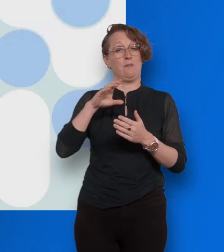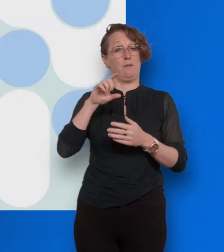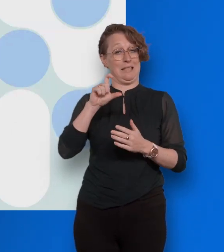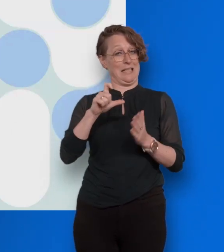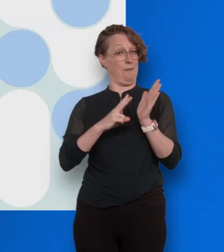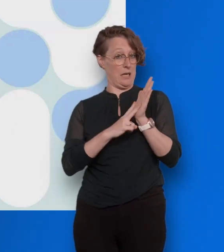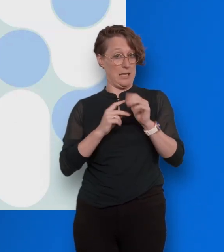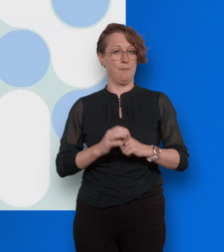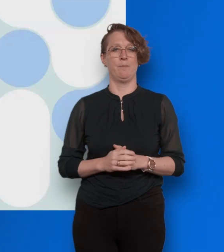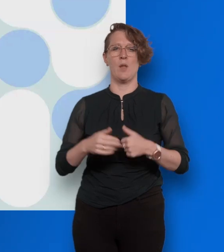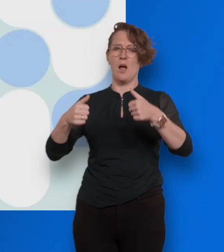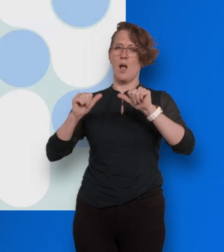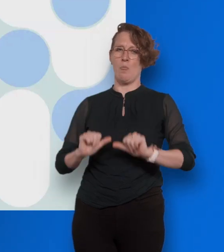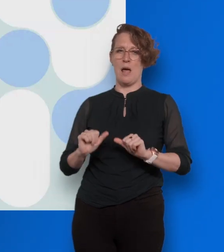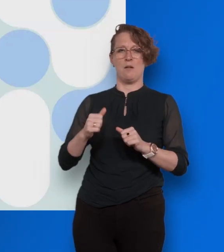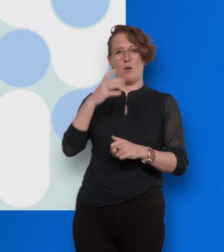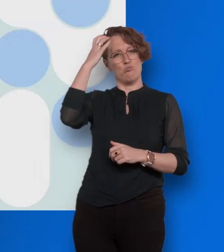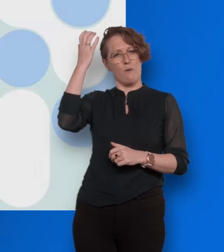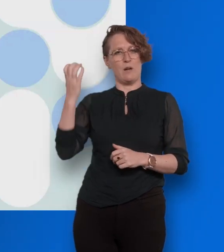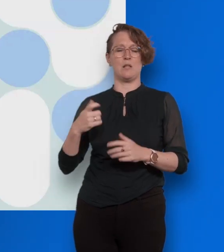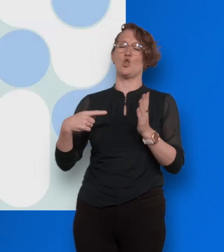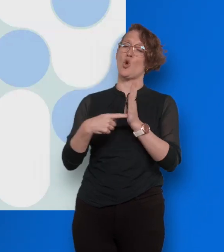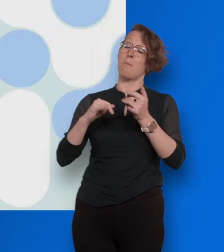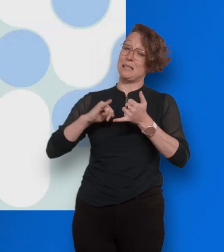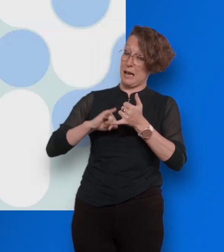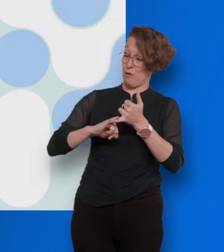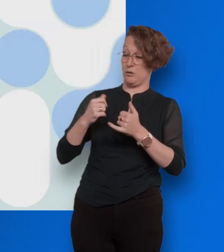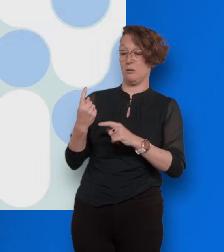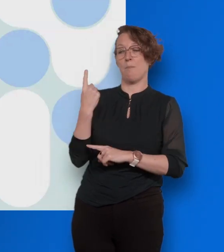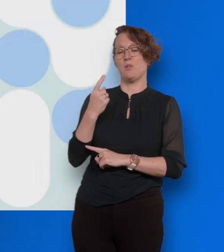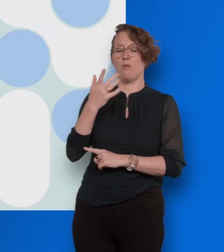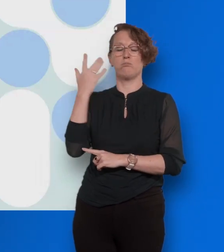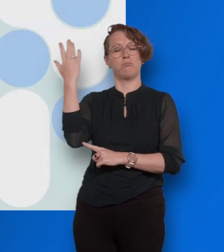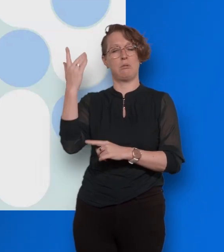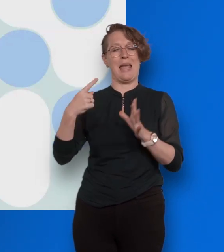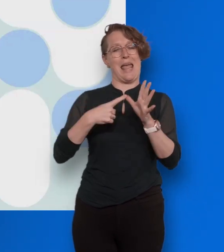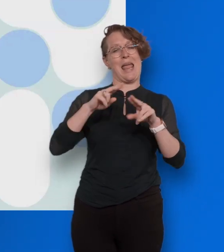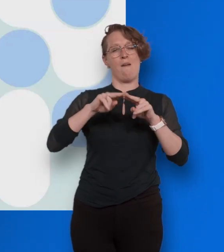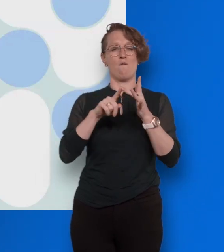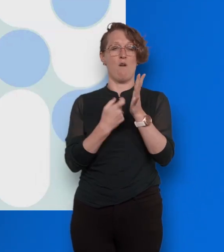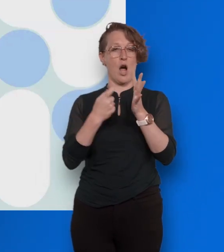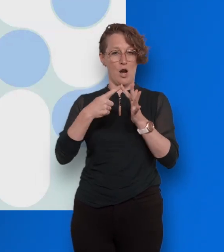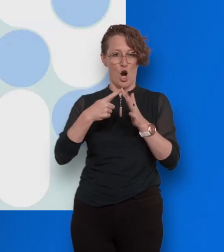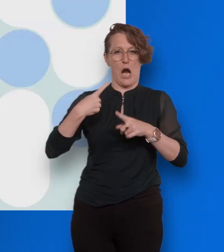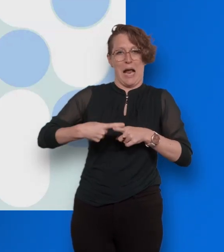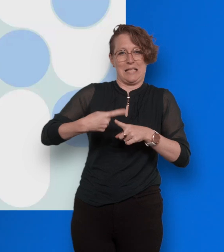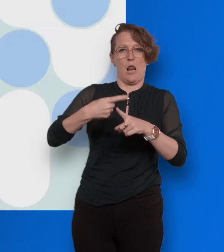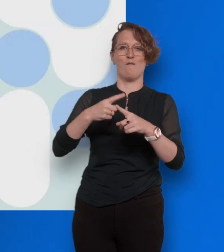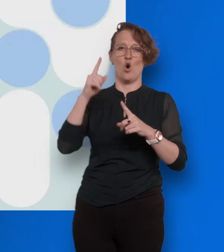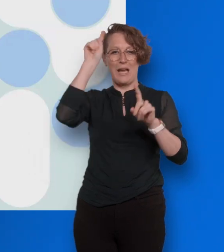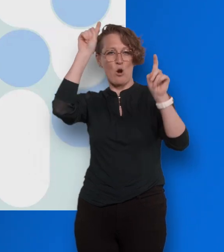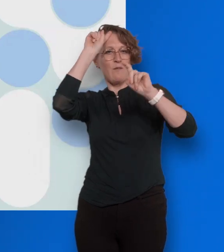And we've got Professor Tom Stafford, who will be talking about AFIRE, the Accelerator for Innovation and Research